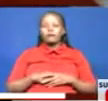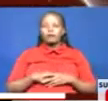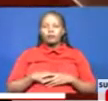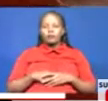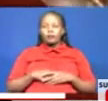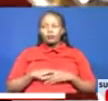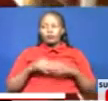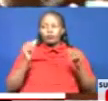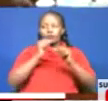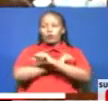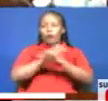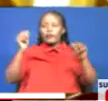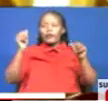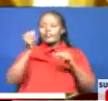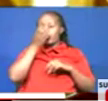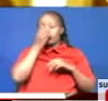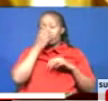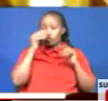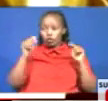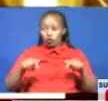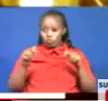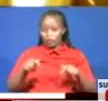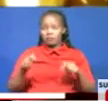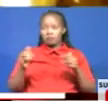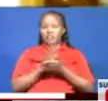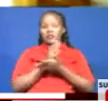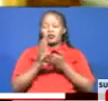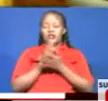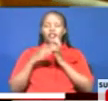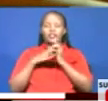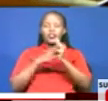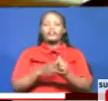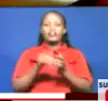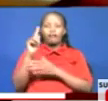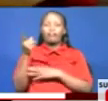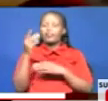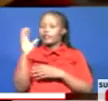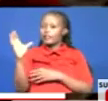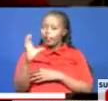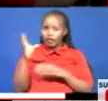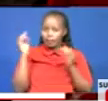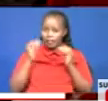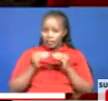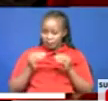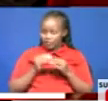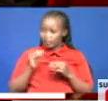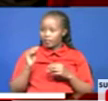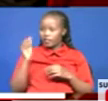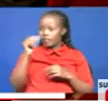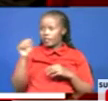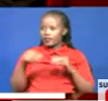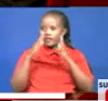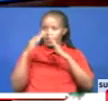President William Ruto on Thursday chaired the first meeting of his newly appointed cabinet meeting at Statehouse Nairobi. The